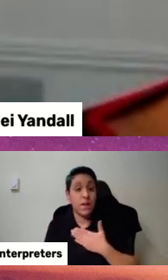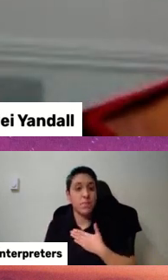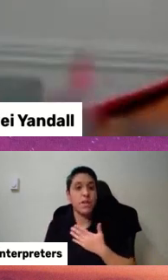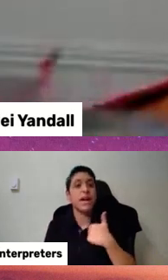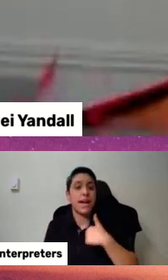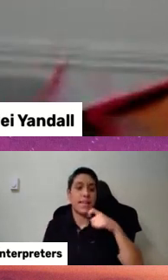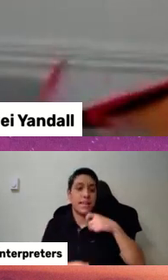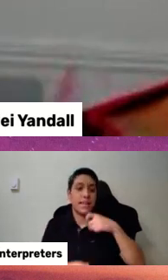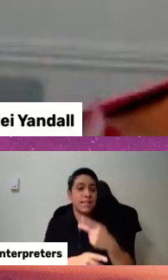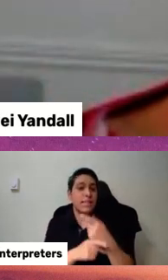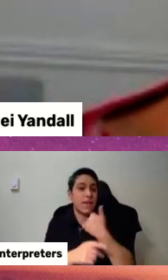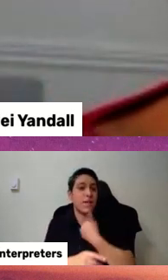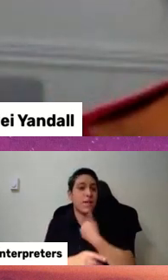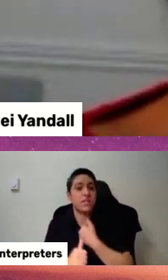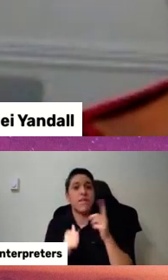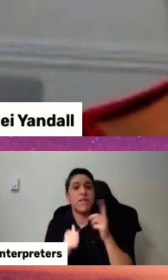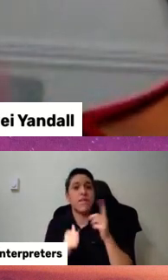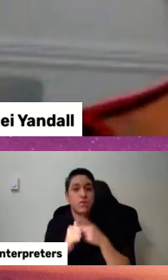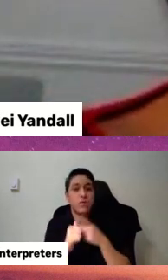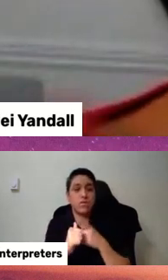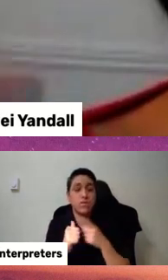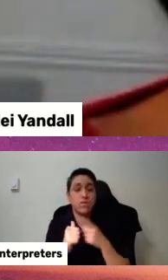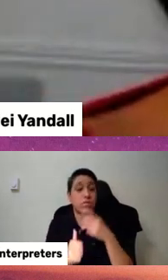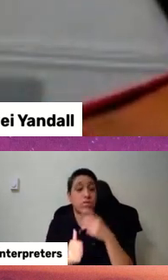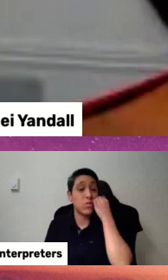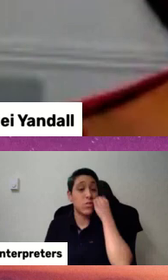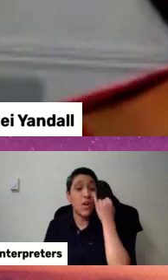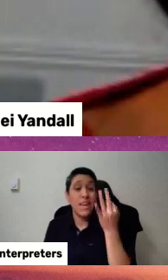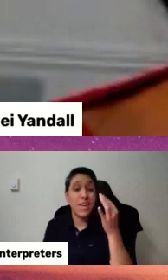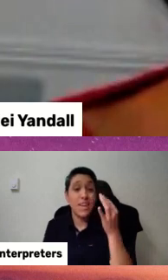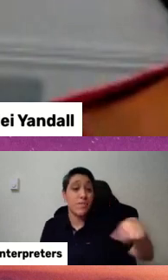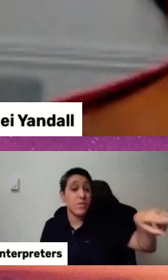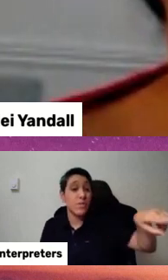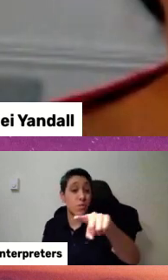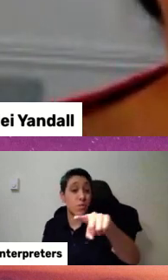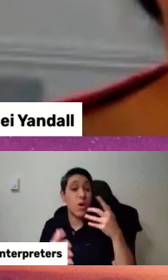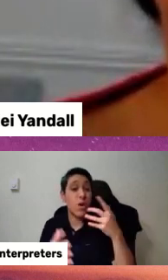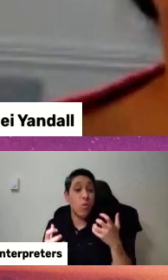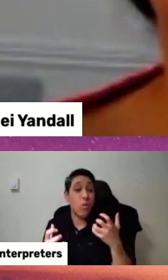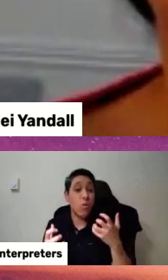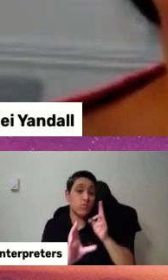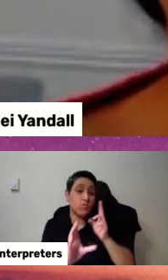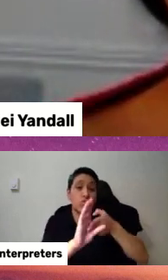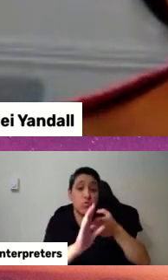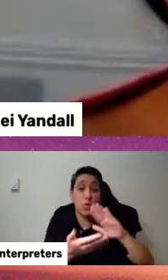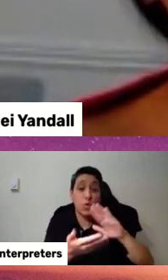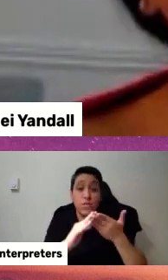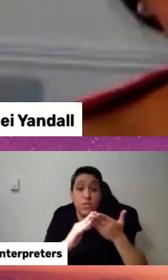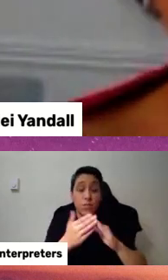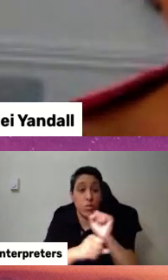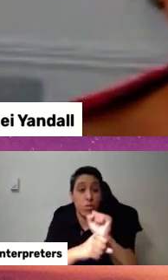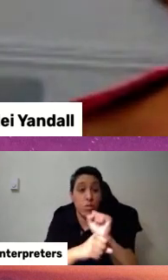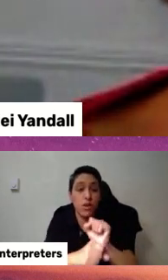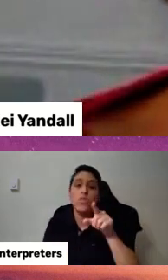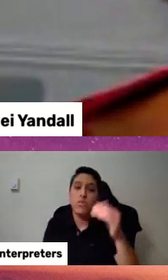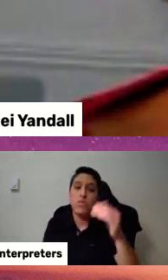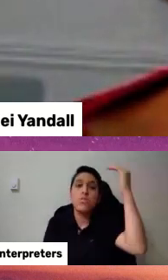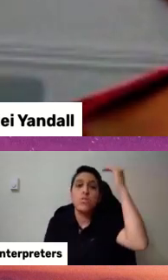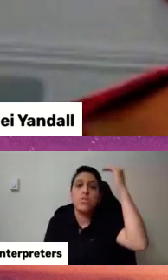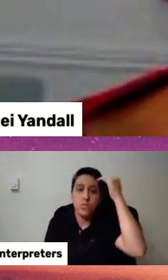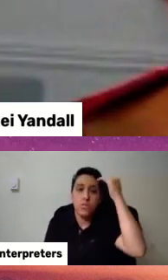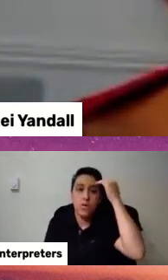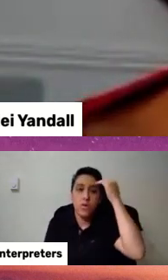work, and also like just with all this hype, know that when you do this work, you also have to choose yourself